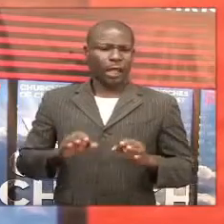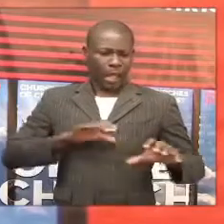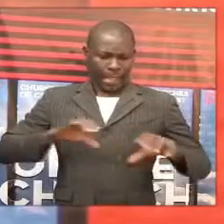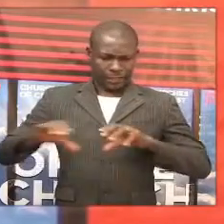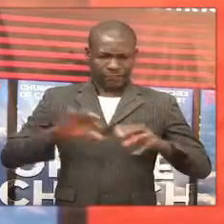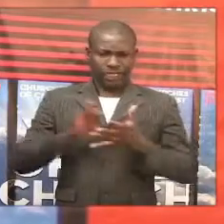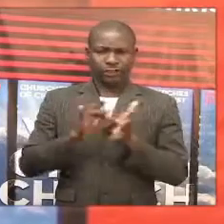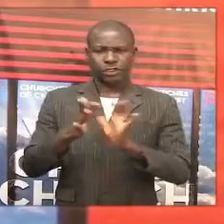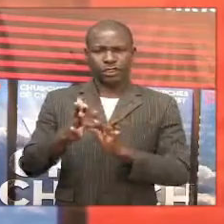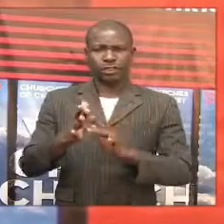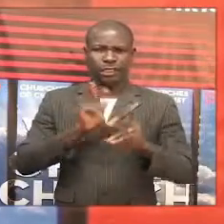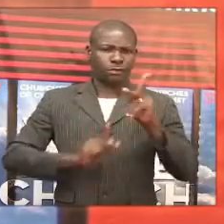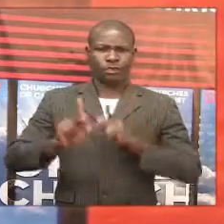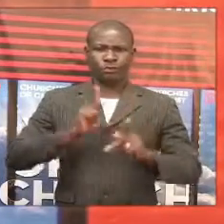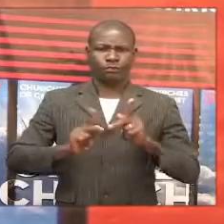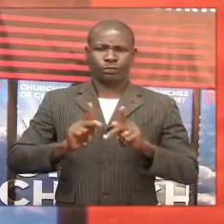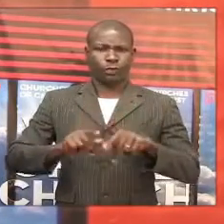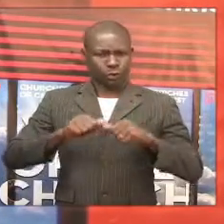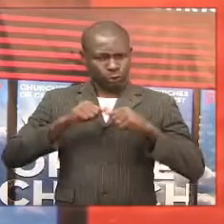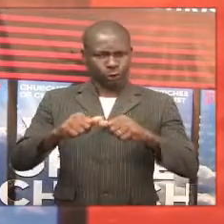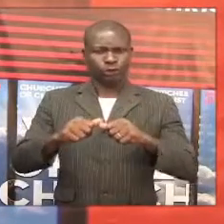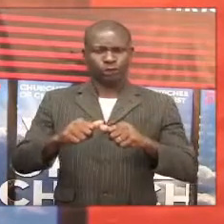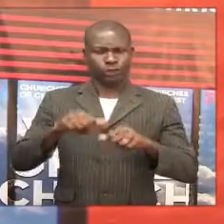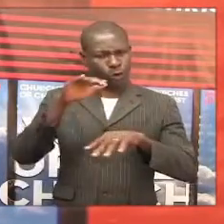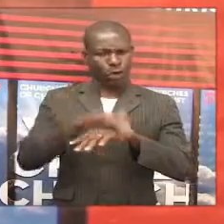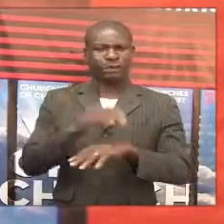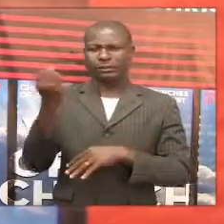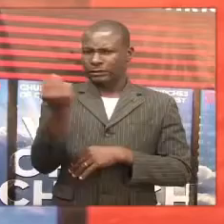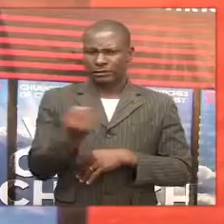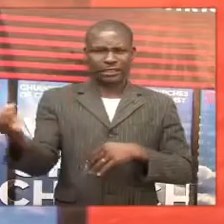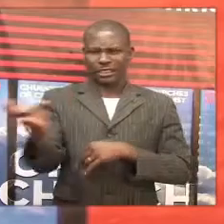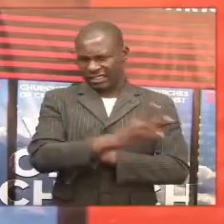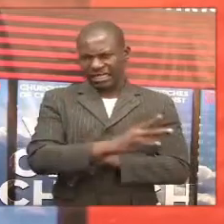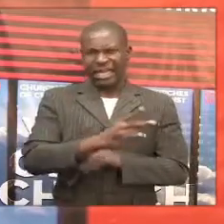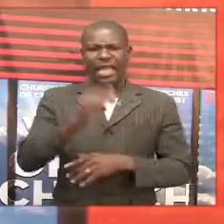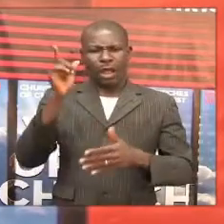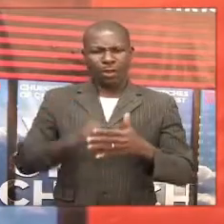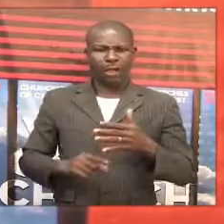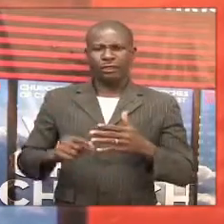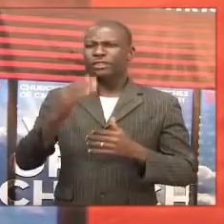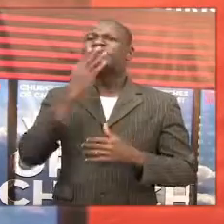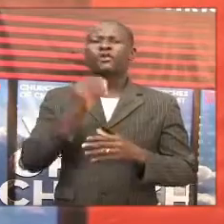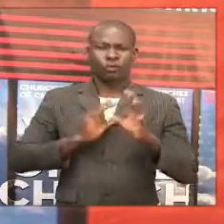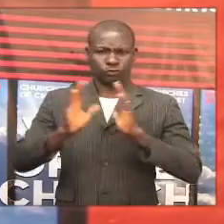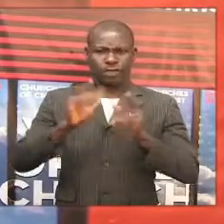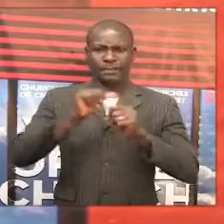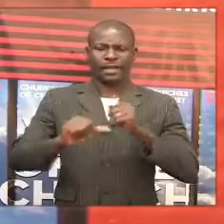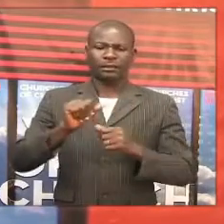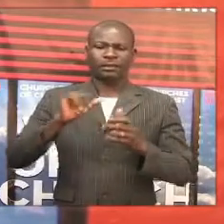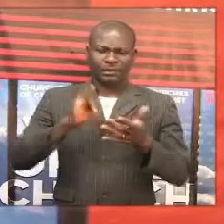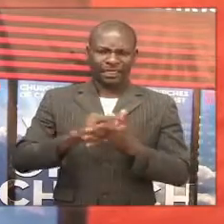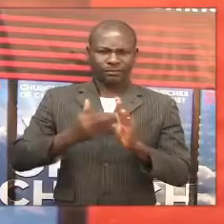na suafo no eko so e wo homeda ho any comments a e free jew for no ho de baaye no a na no nso so